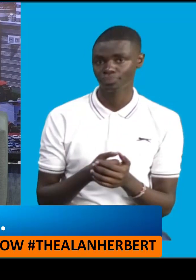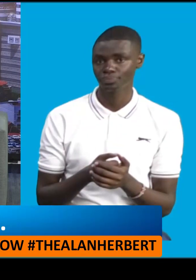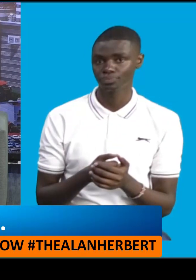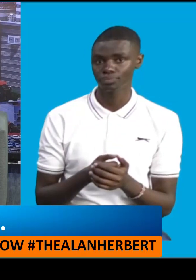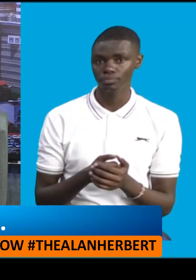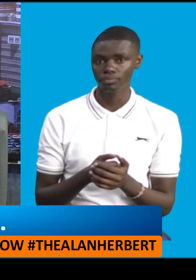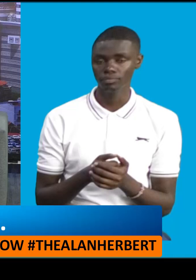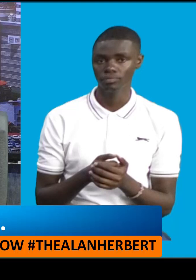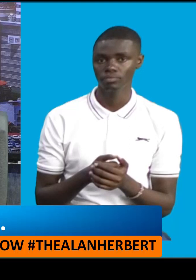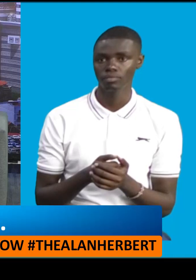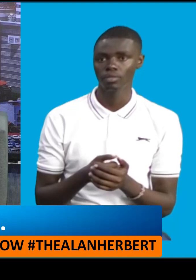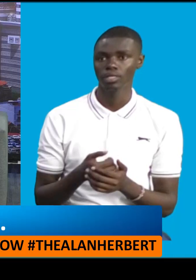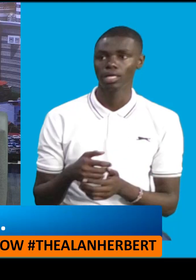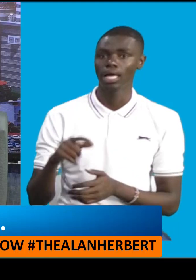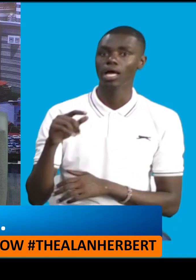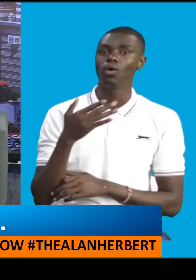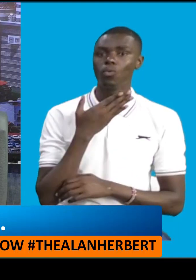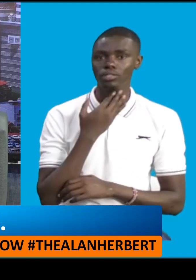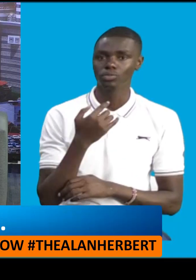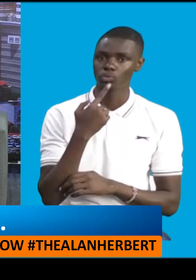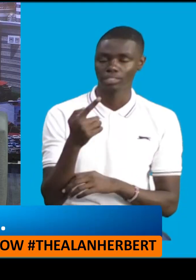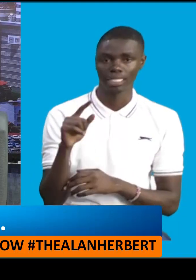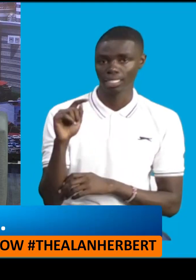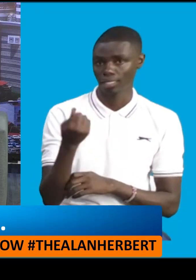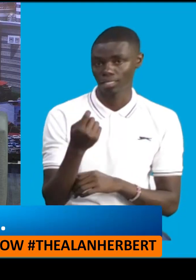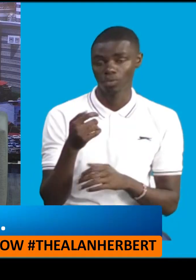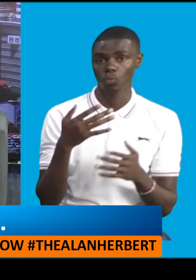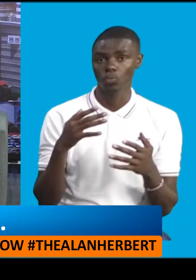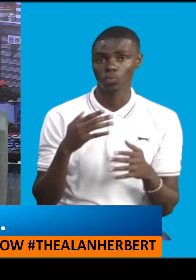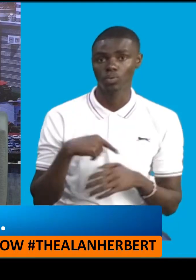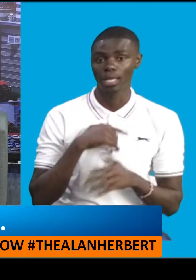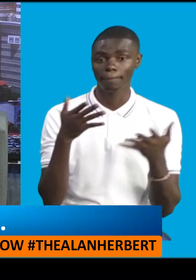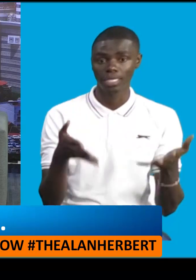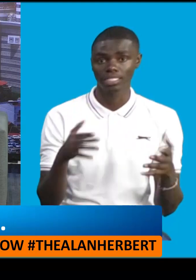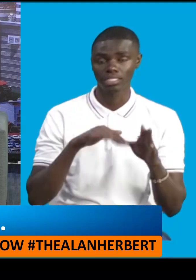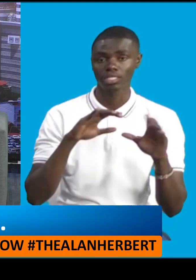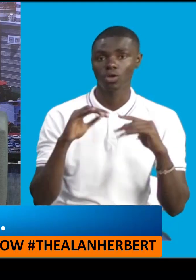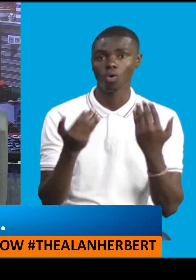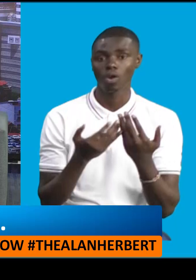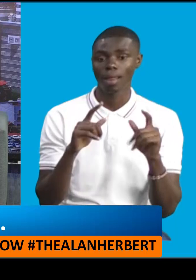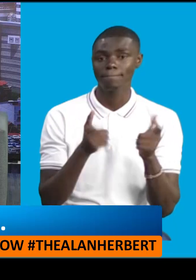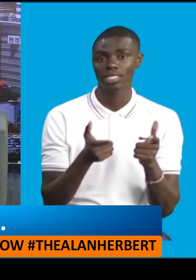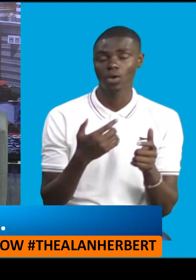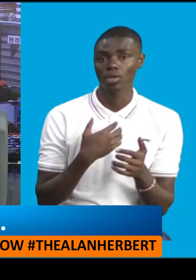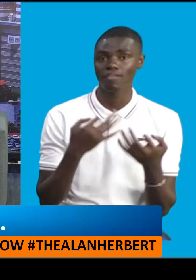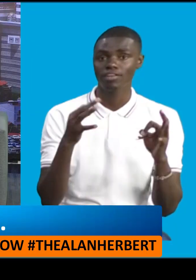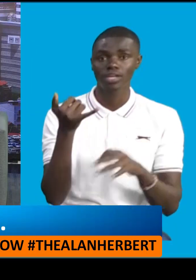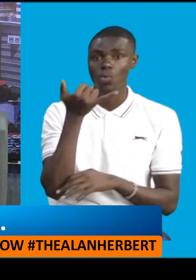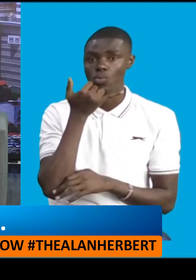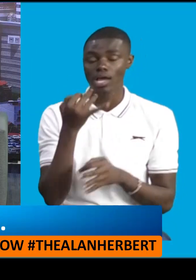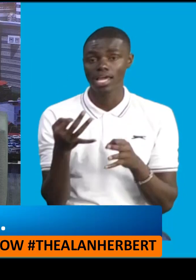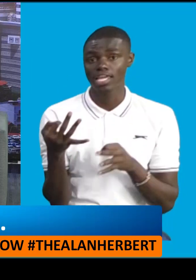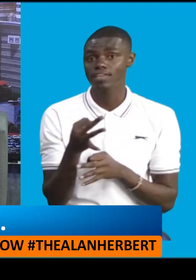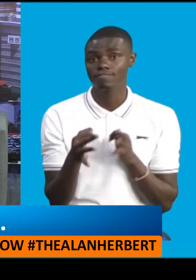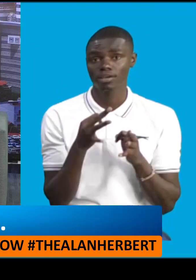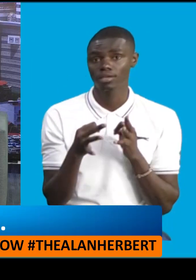I would want to just tell Kenyans that we are present in all medias, and we have a toll-free line for any